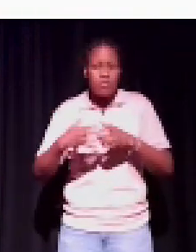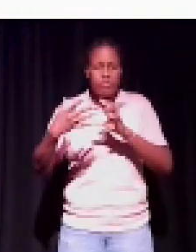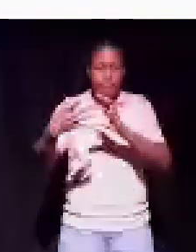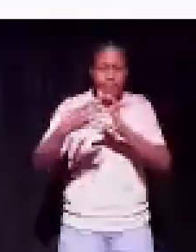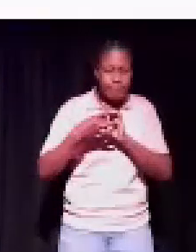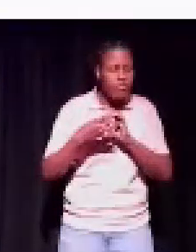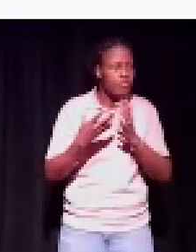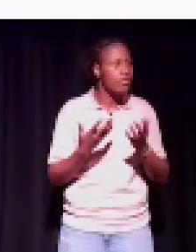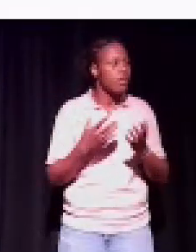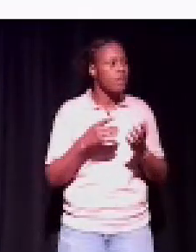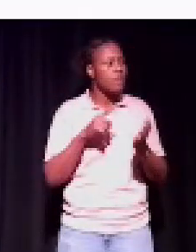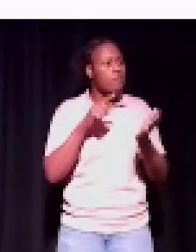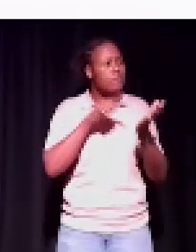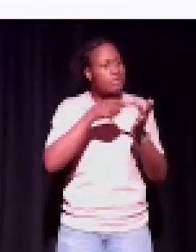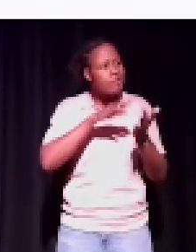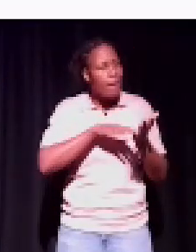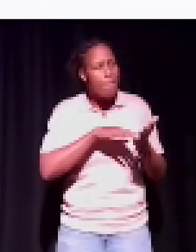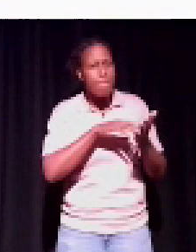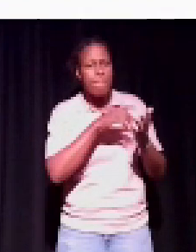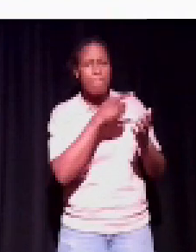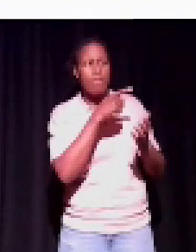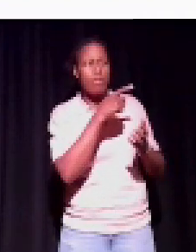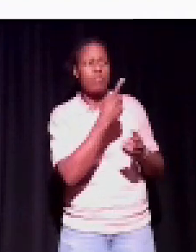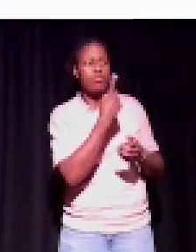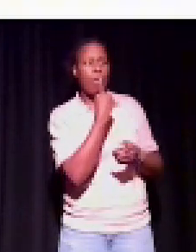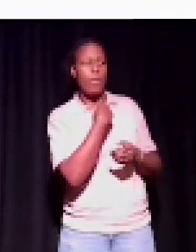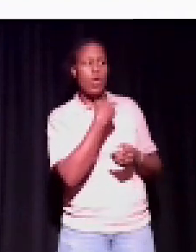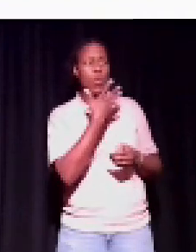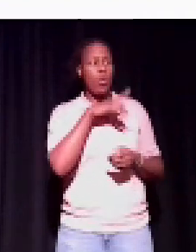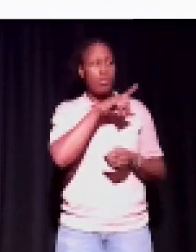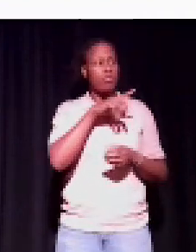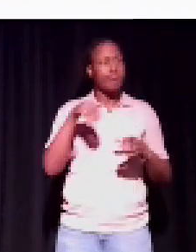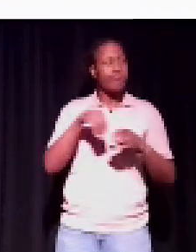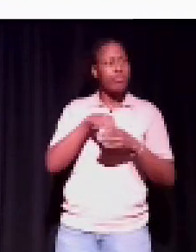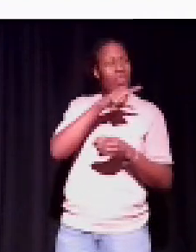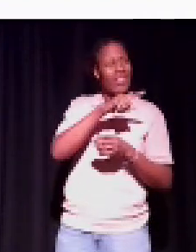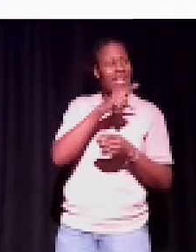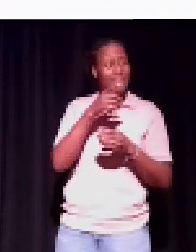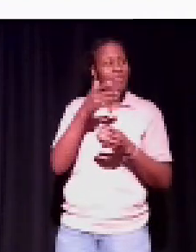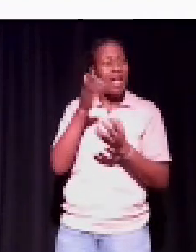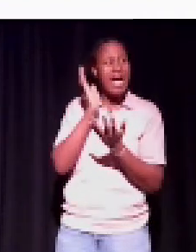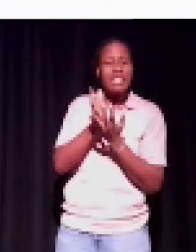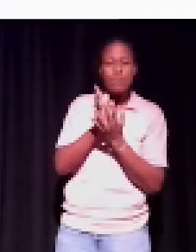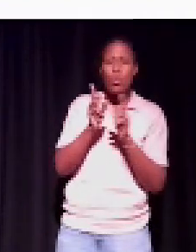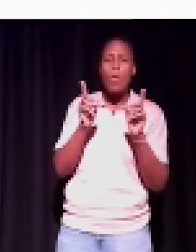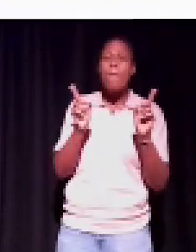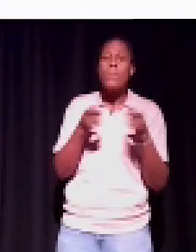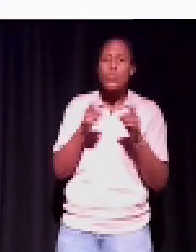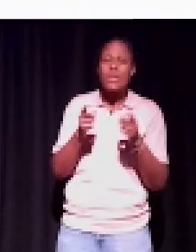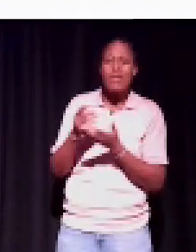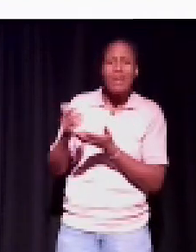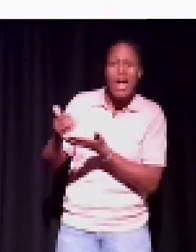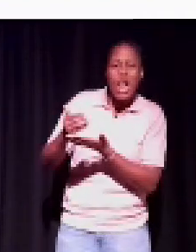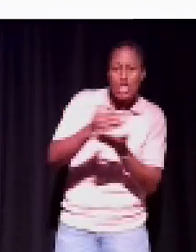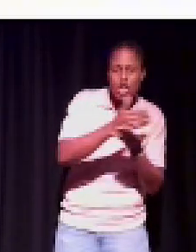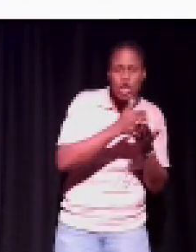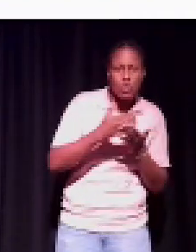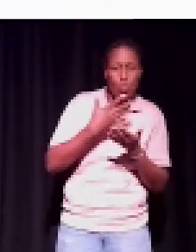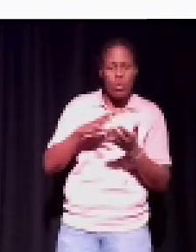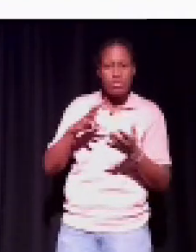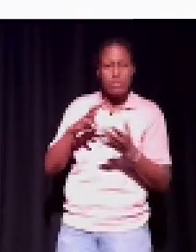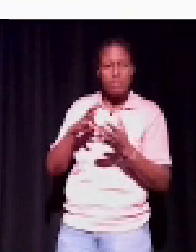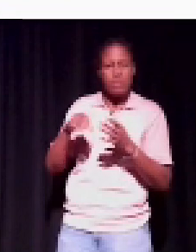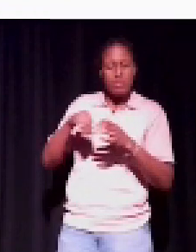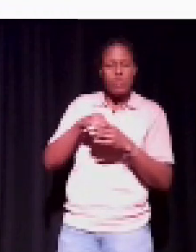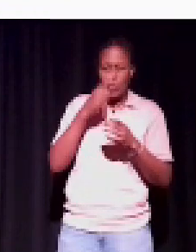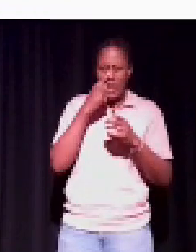Tim's expressed an interest in using these as part of the accessible musical instrument collection. And you can also email me. So my email address